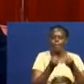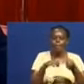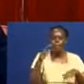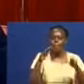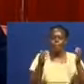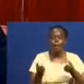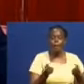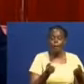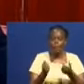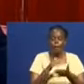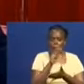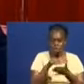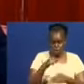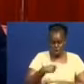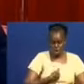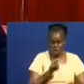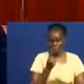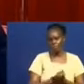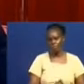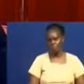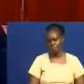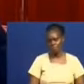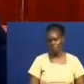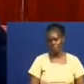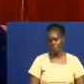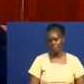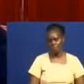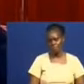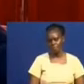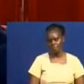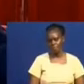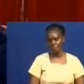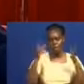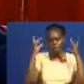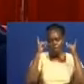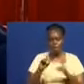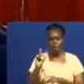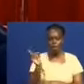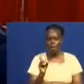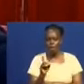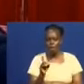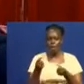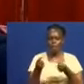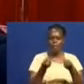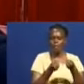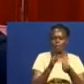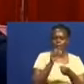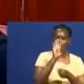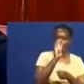big vehicles, including ourselves? Why, when did we decide that I must drive a car which is